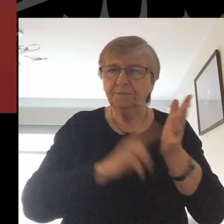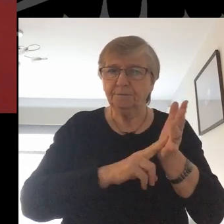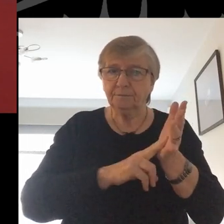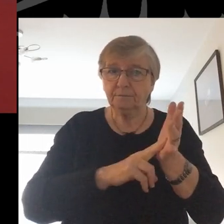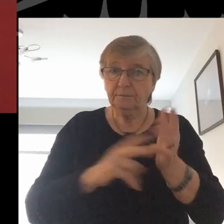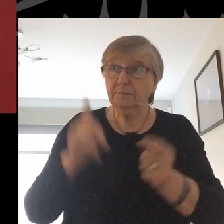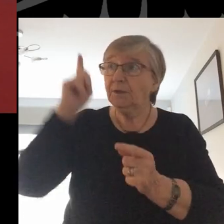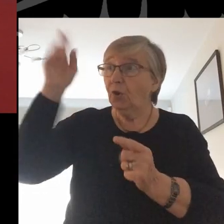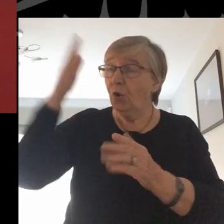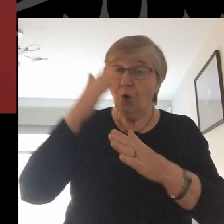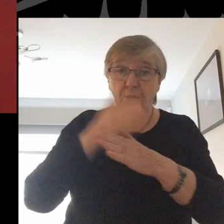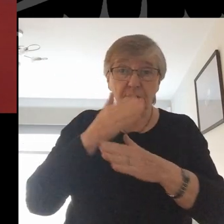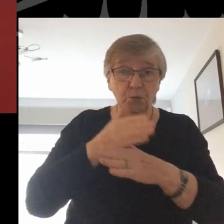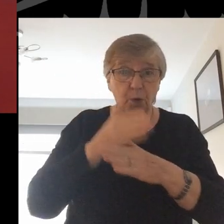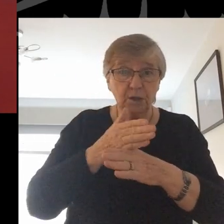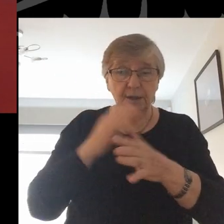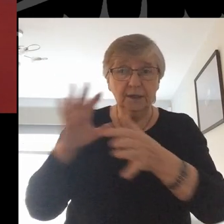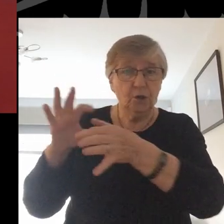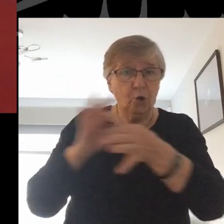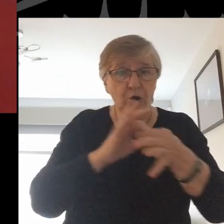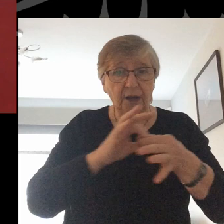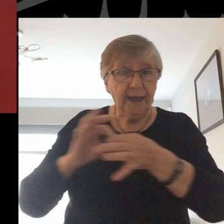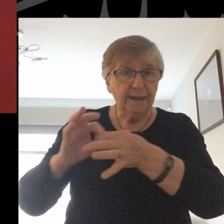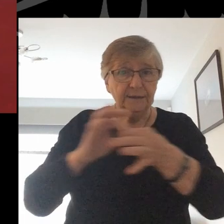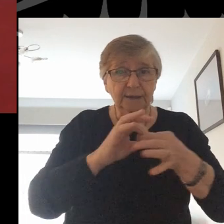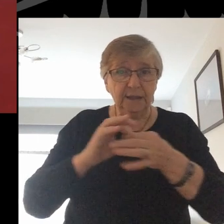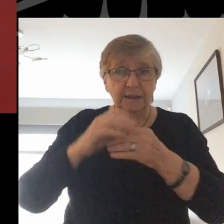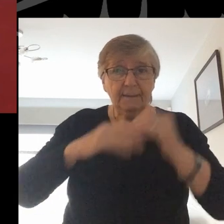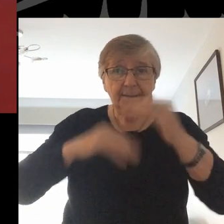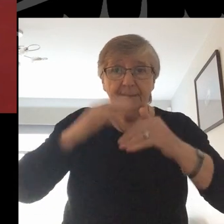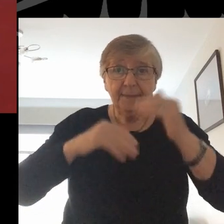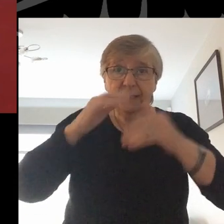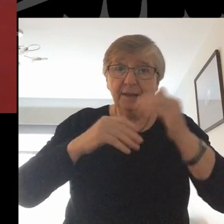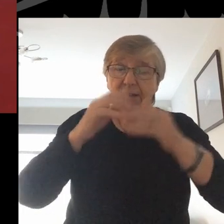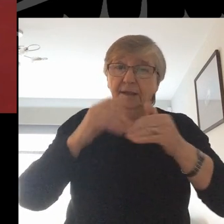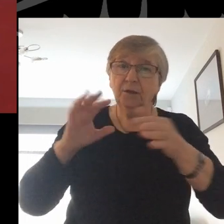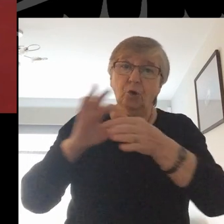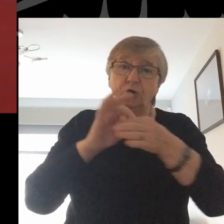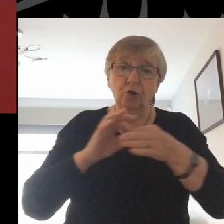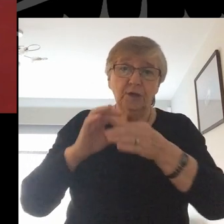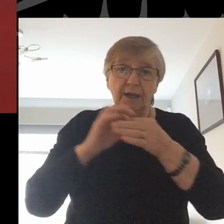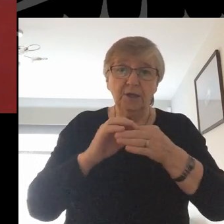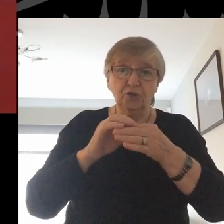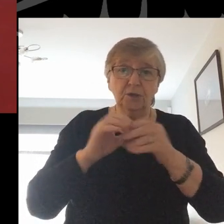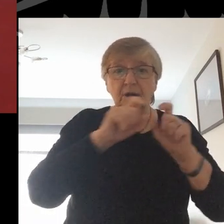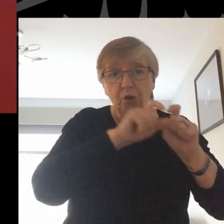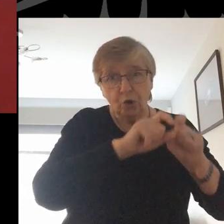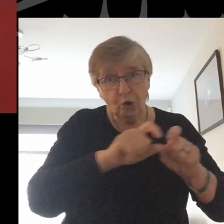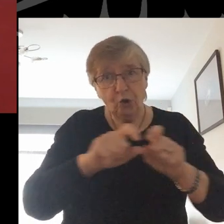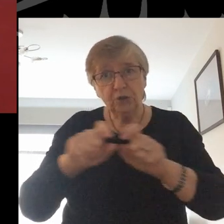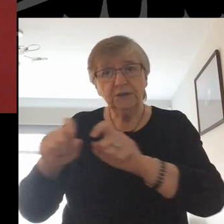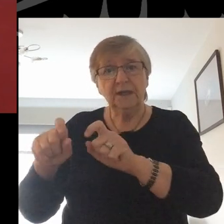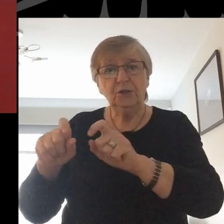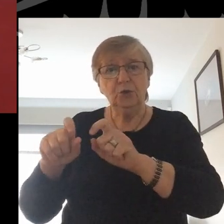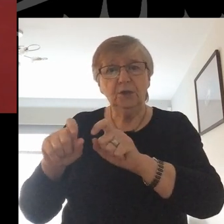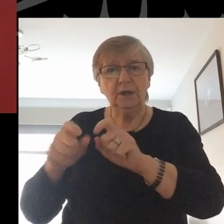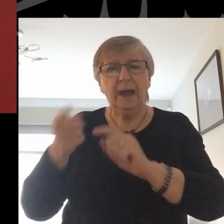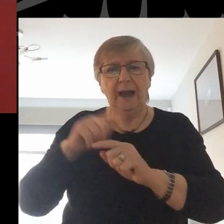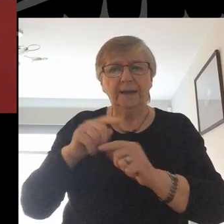work, connecting, building on the connections with continuing, and this week,